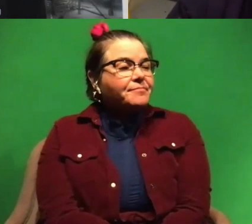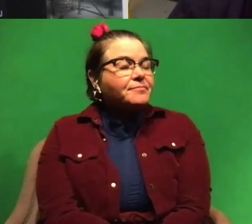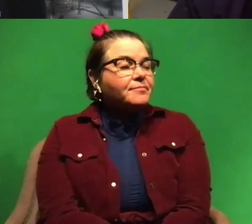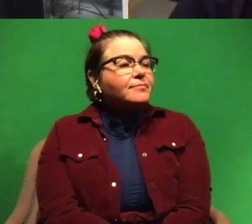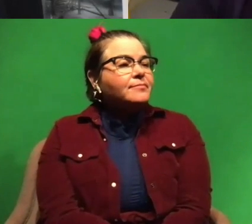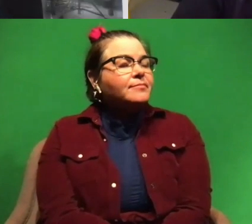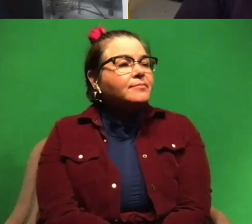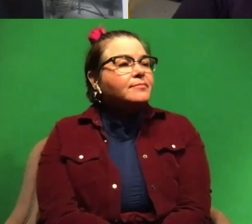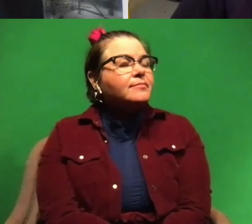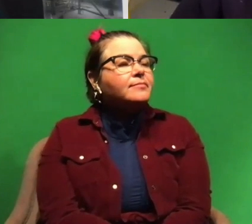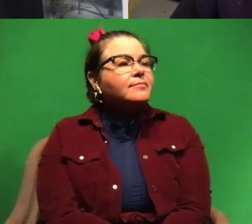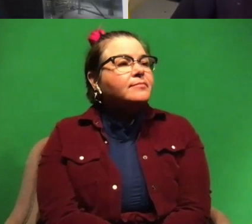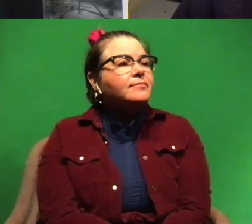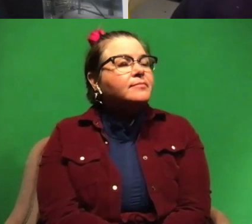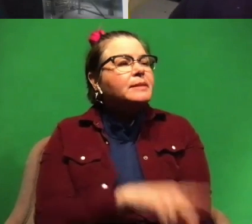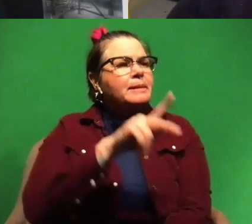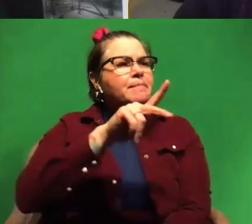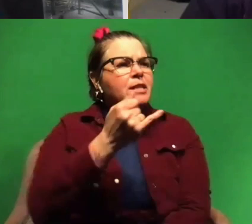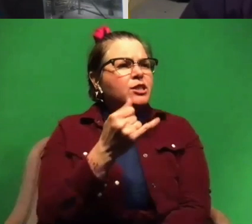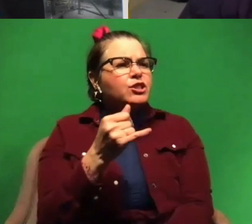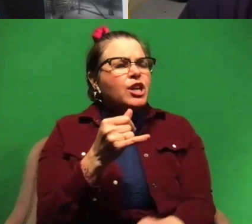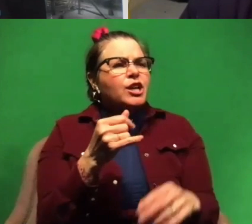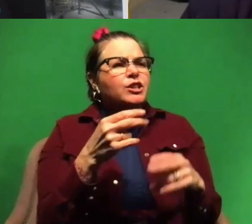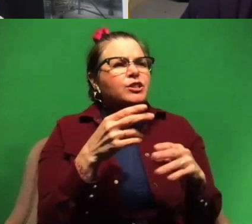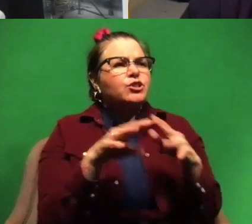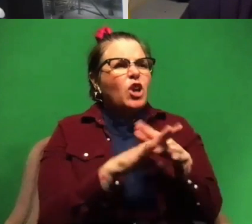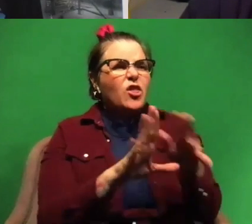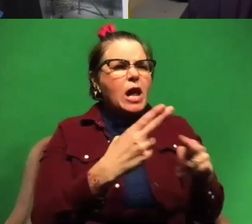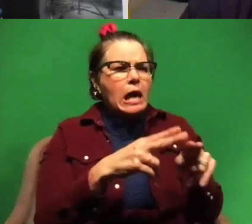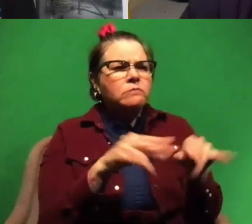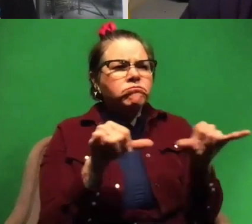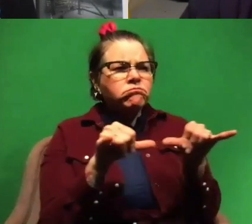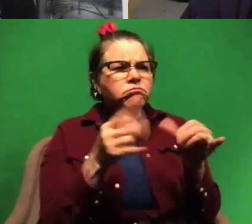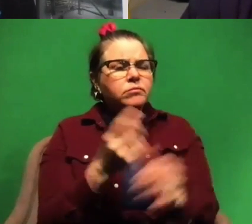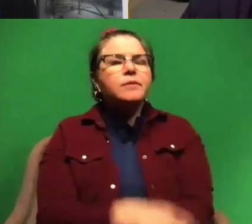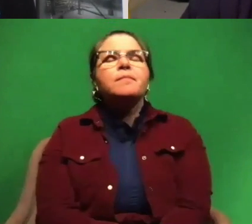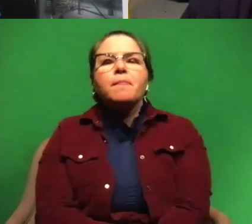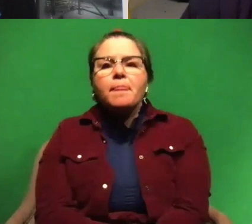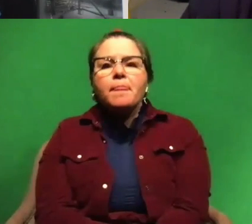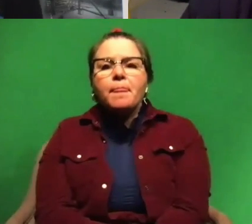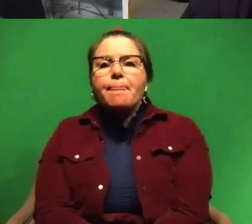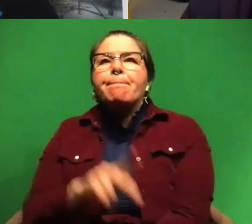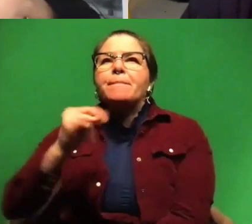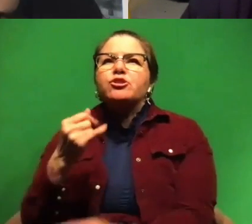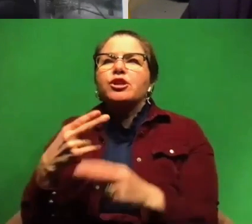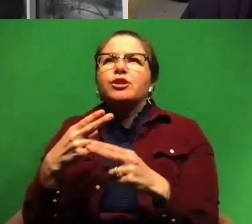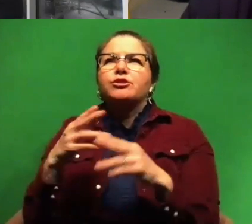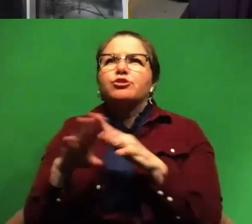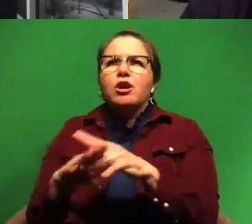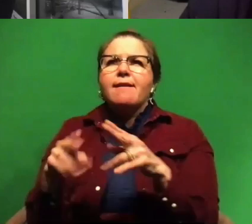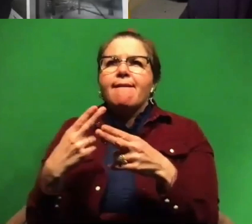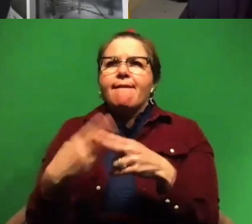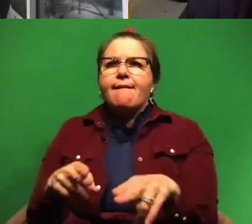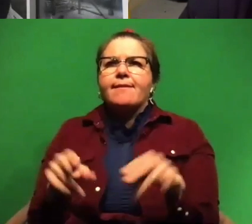How big is a PJ shark egg? Oh, okay. So a PJ shark egg